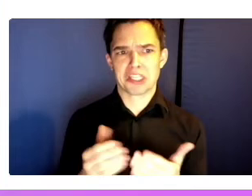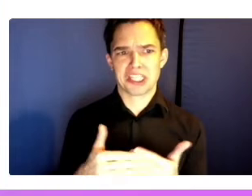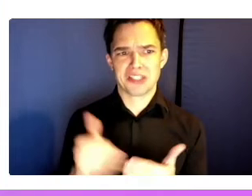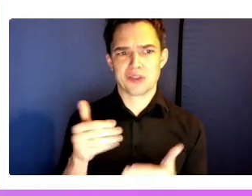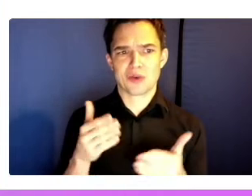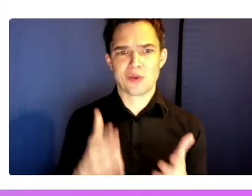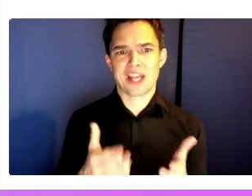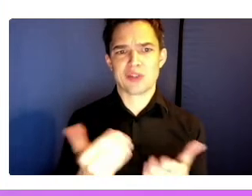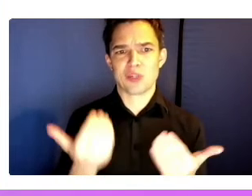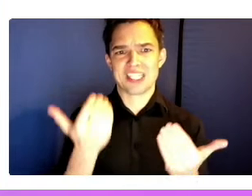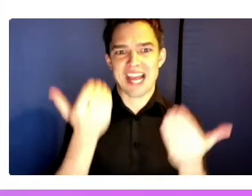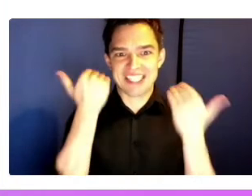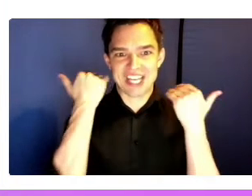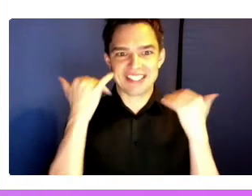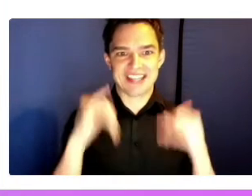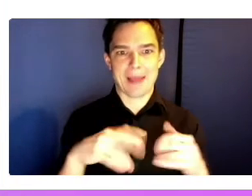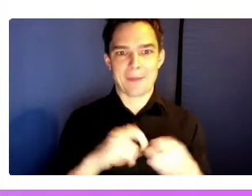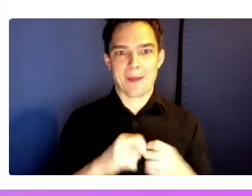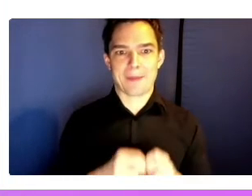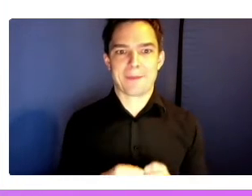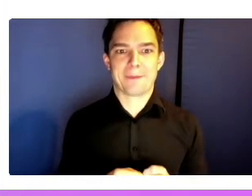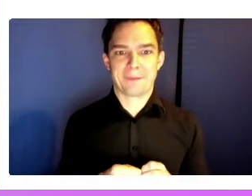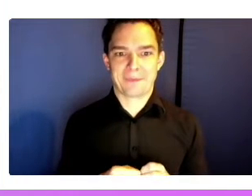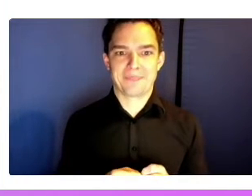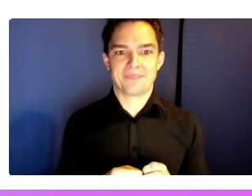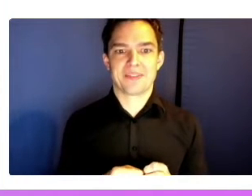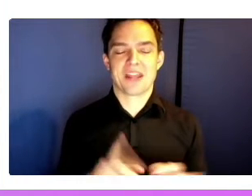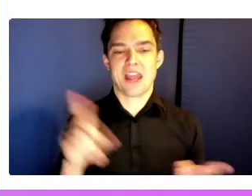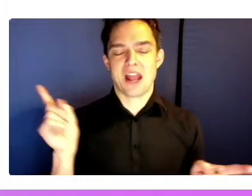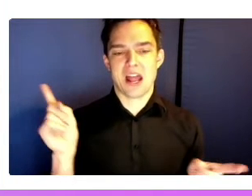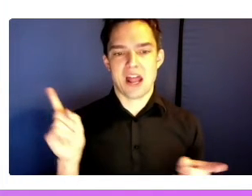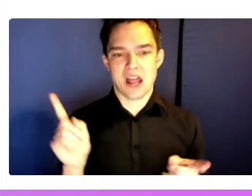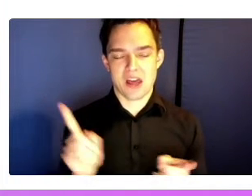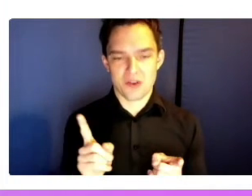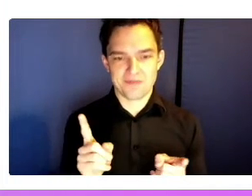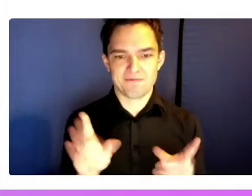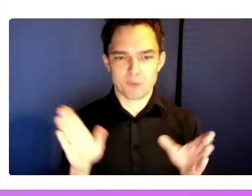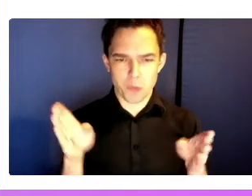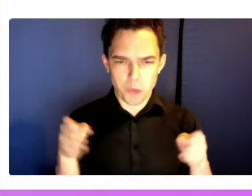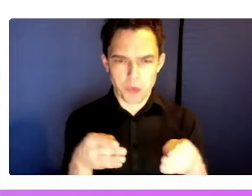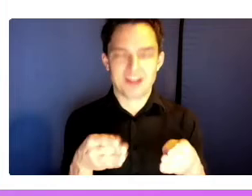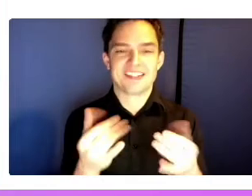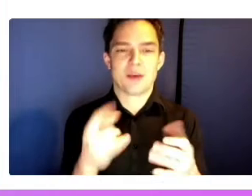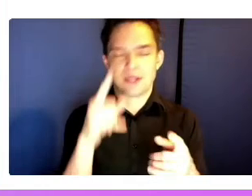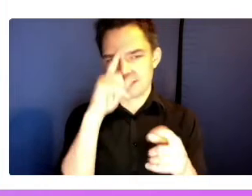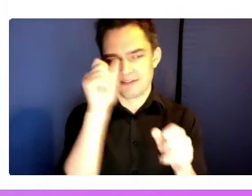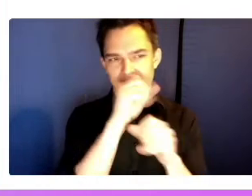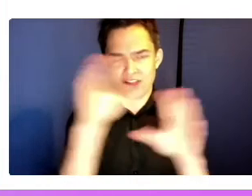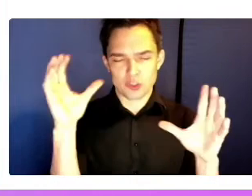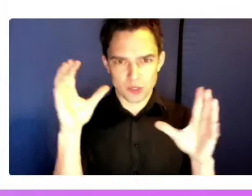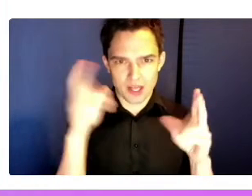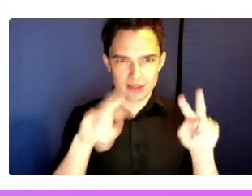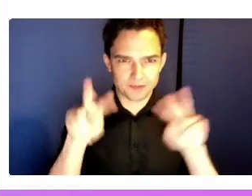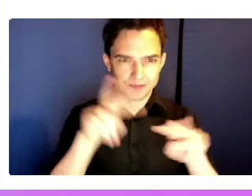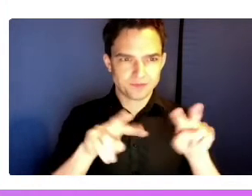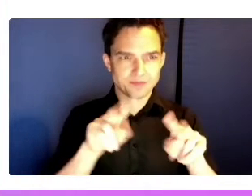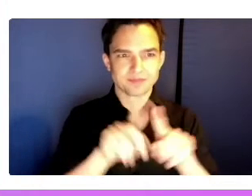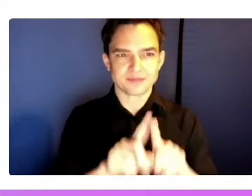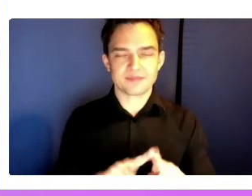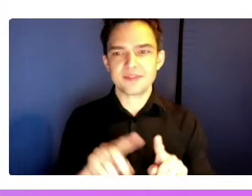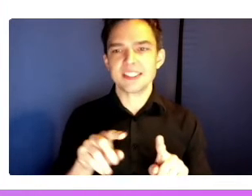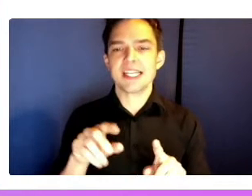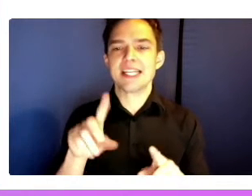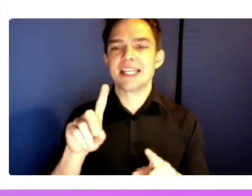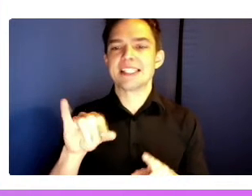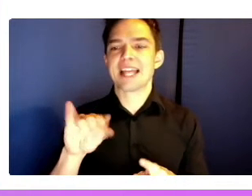to digest the problem. So now that we know that, let's start to visualize these different dimensions. And this is sort